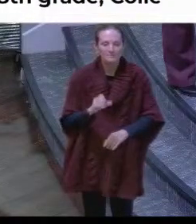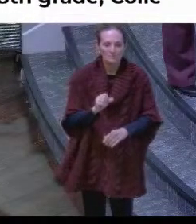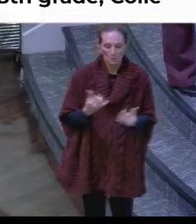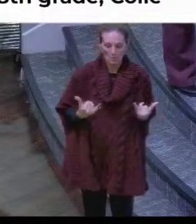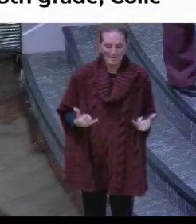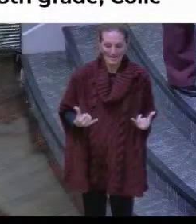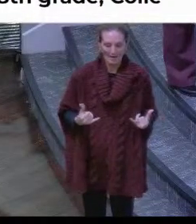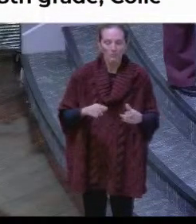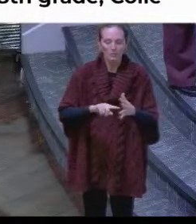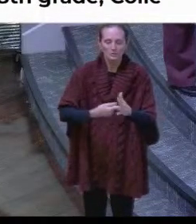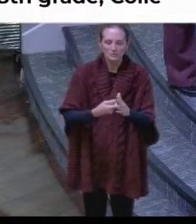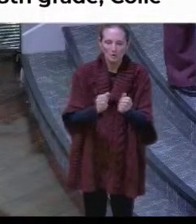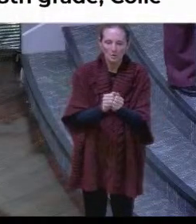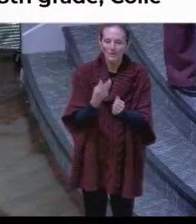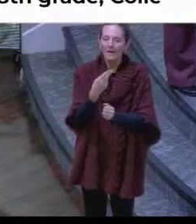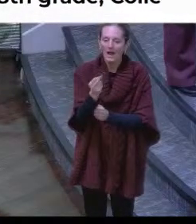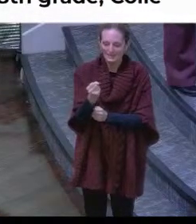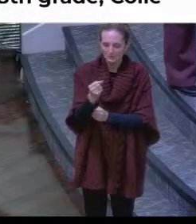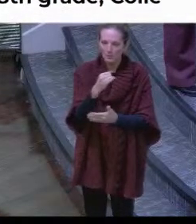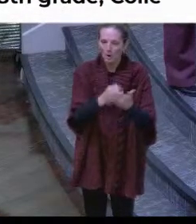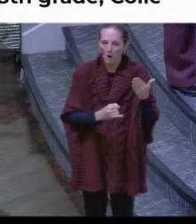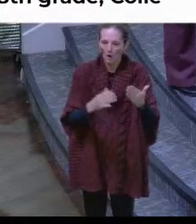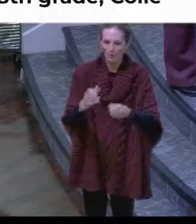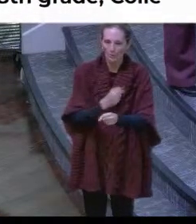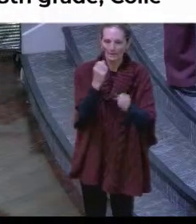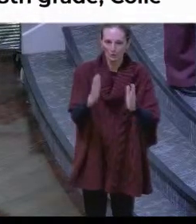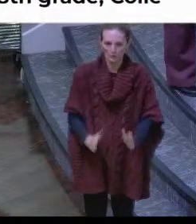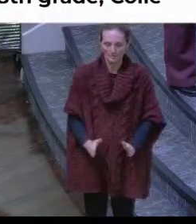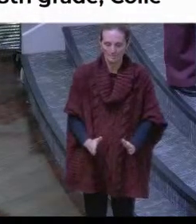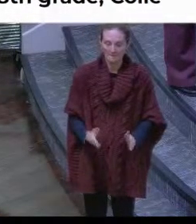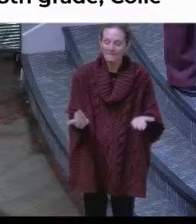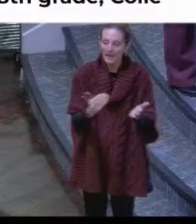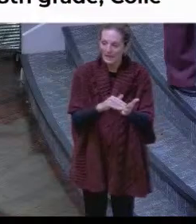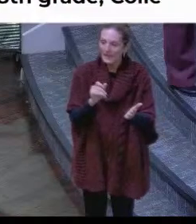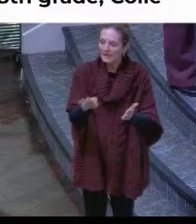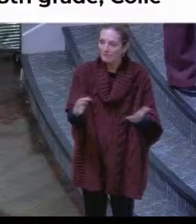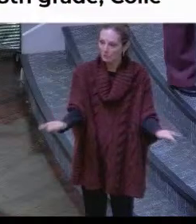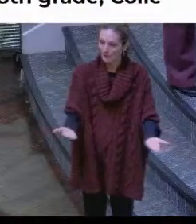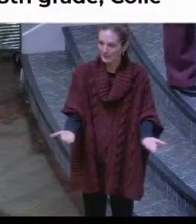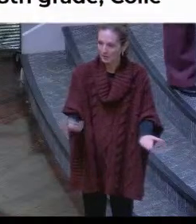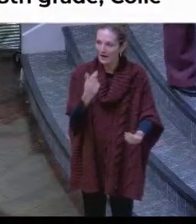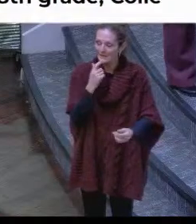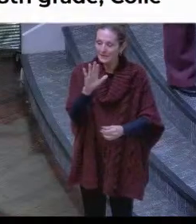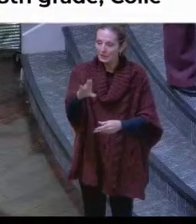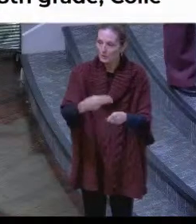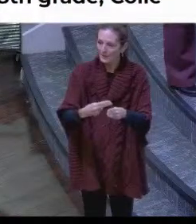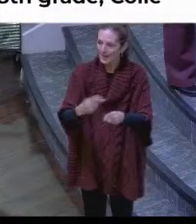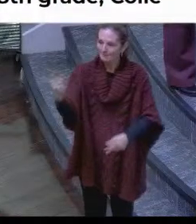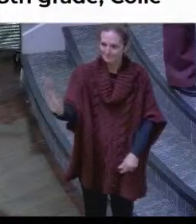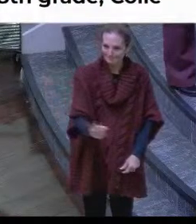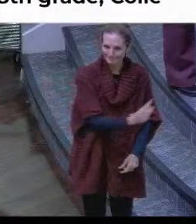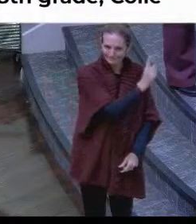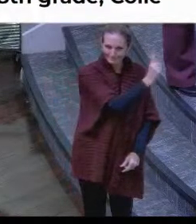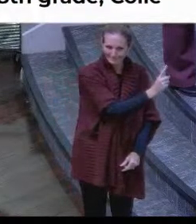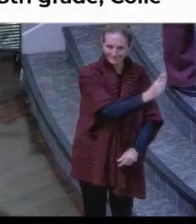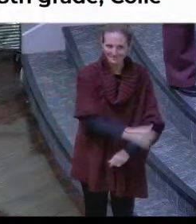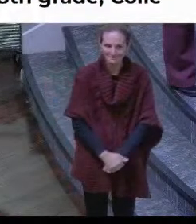off with our high school art winners. Again, if you are here as I call your name, please come up to get your